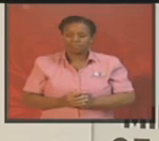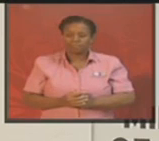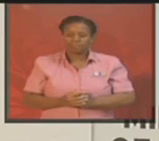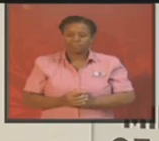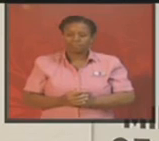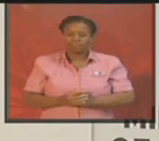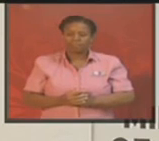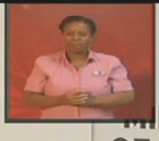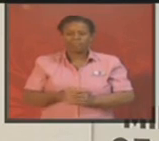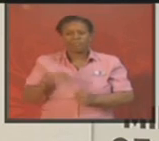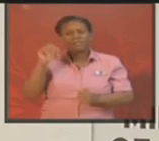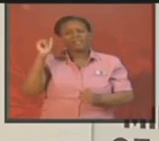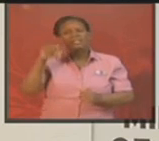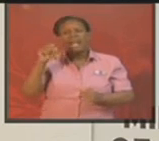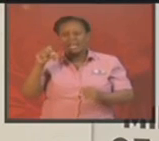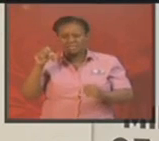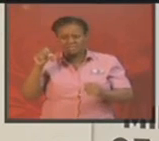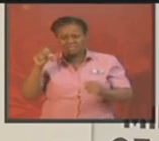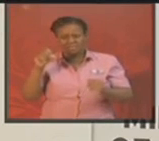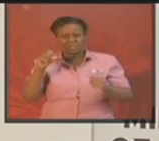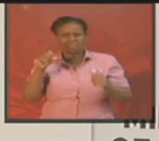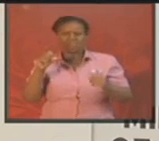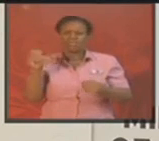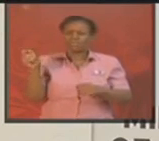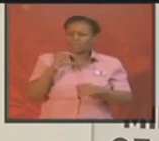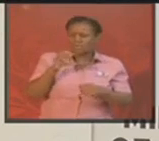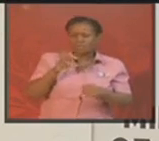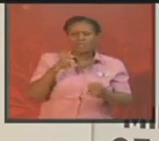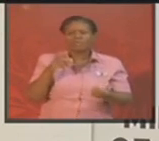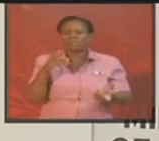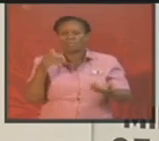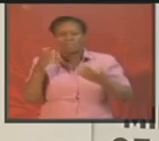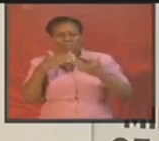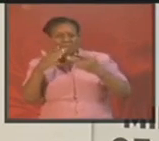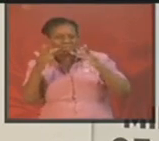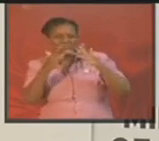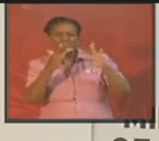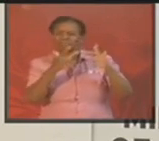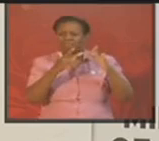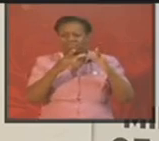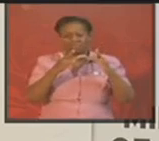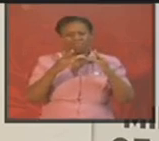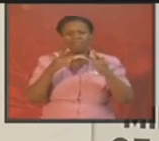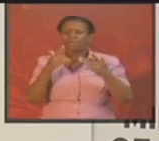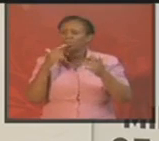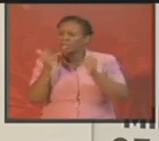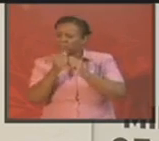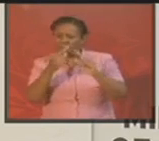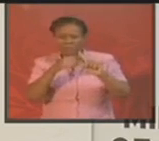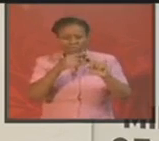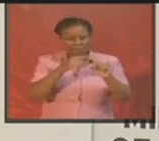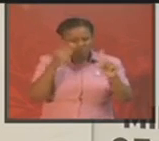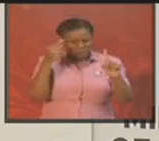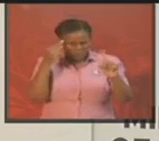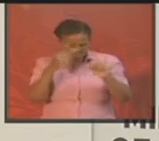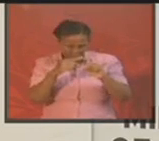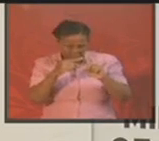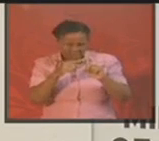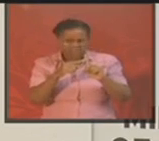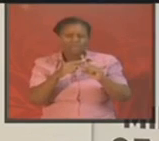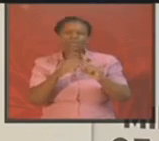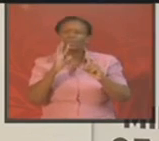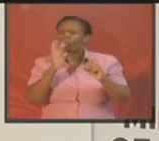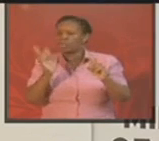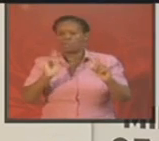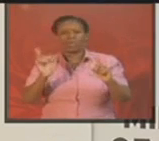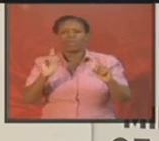done for those who have been exposed, who are known to have been exposed to a confirmed case, and those